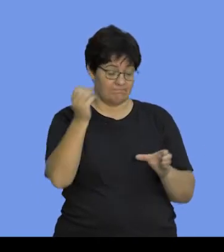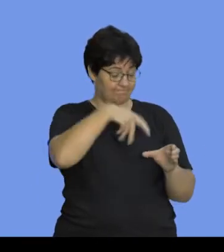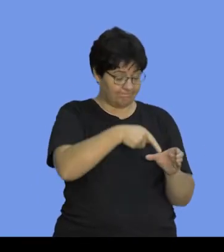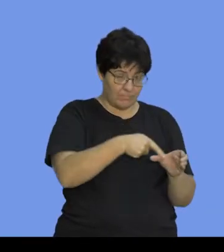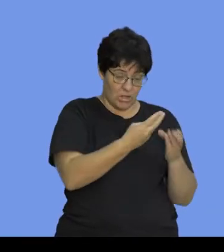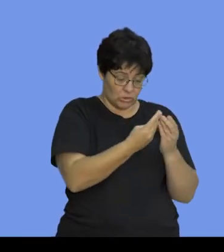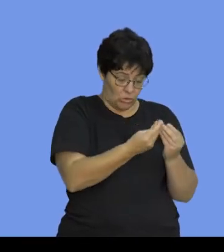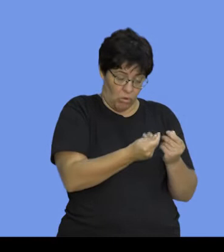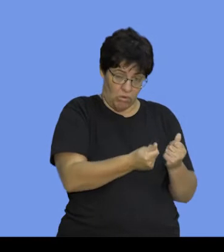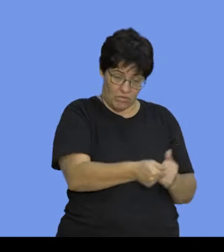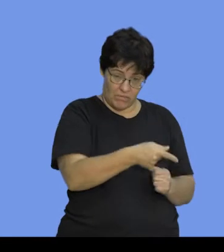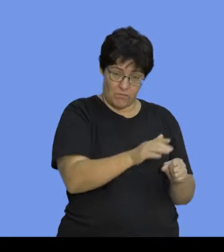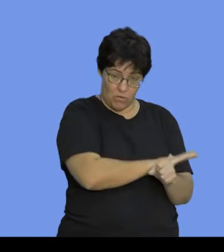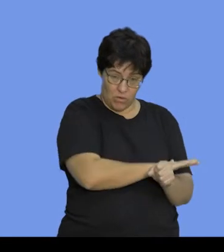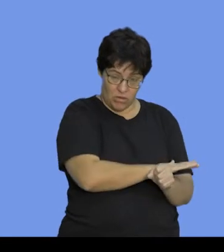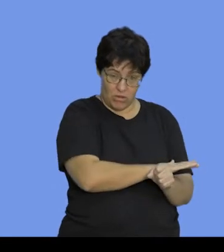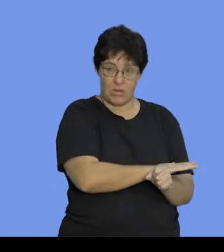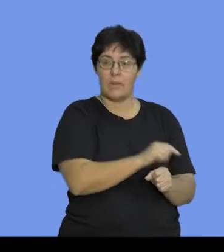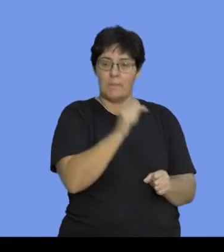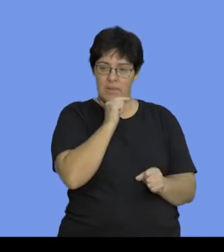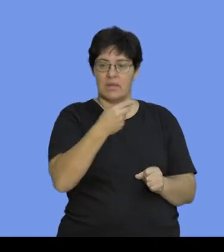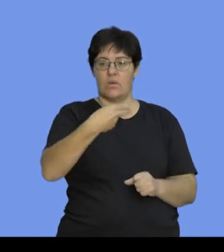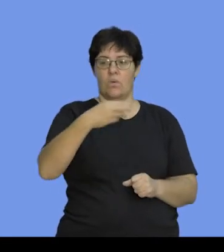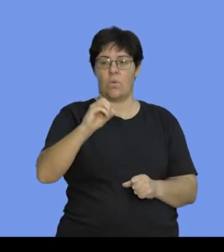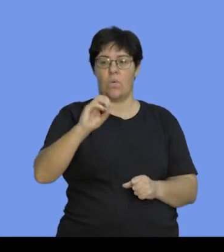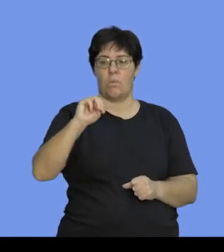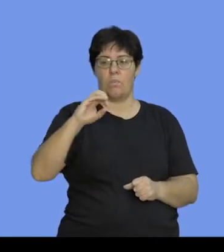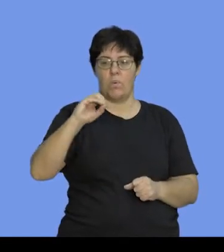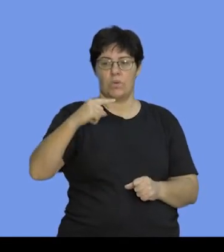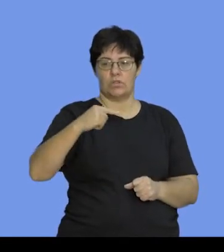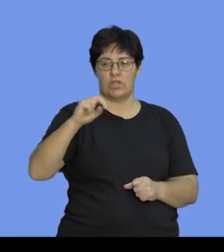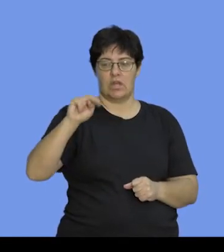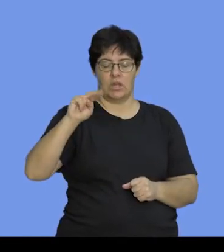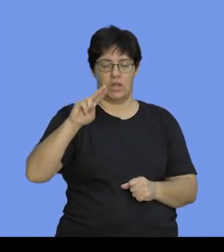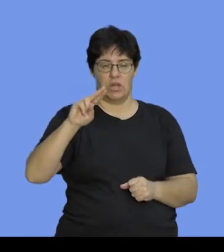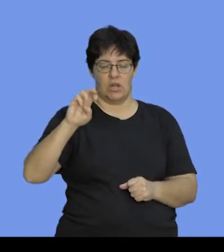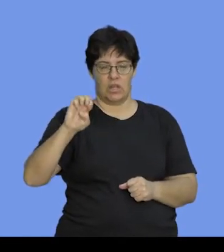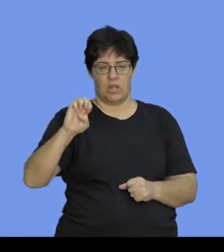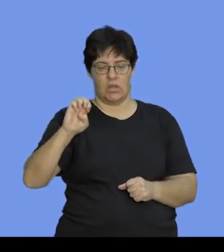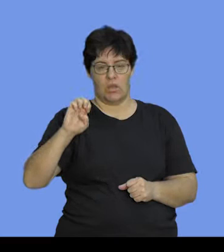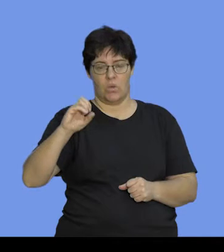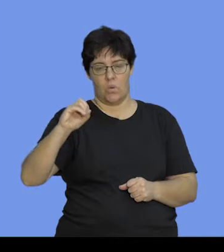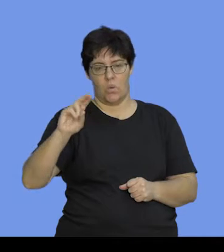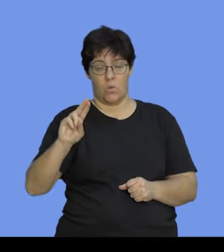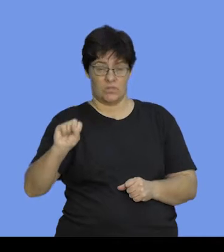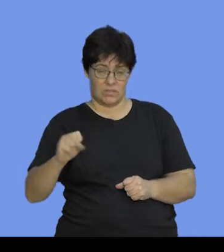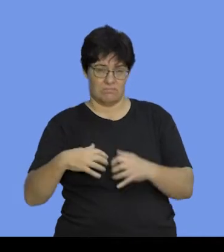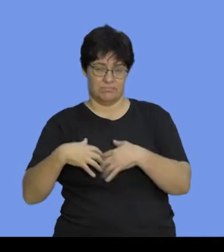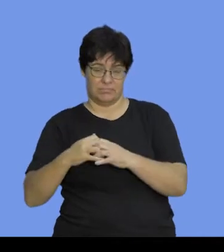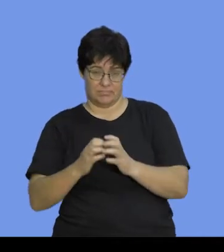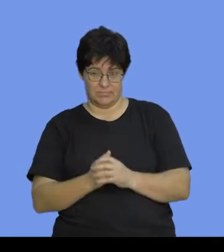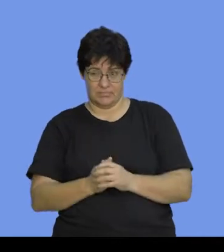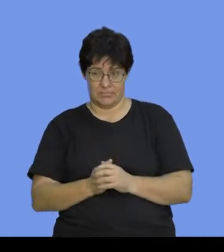in a solvent, a homogeneous mixture is formed. Okay. So a homogeneous mixture is formed as a result of a